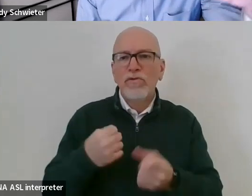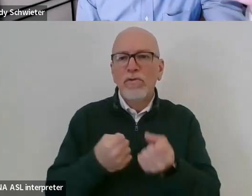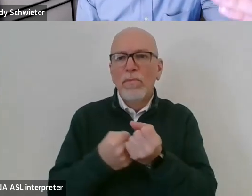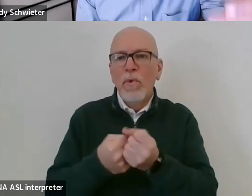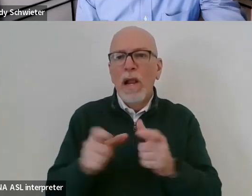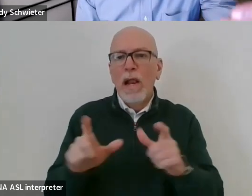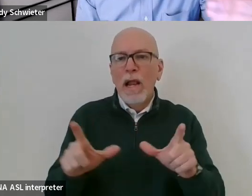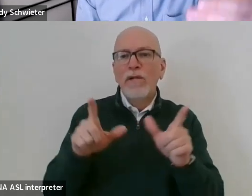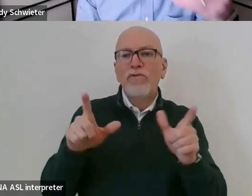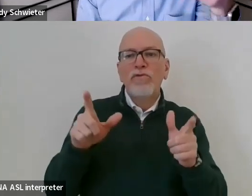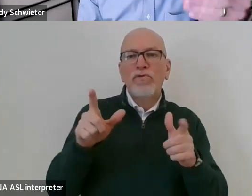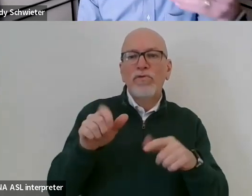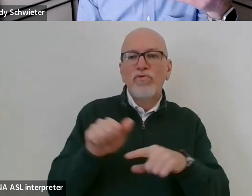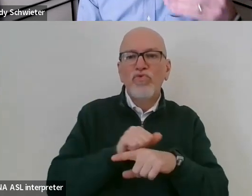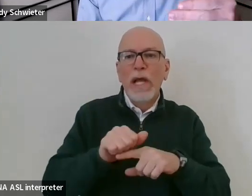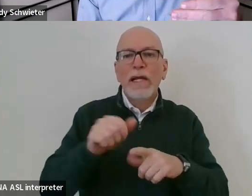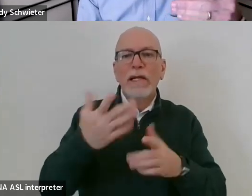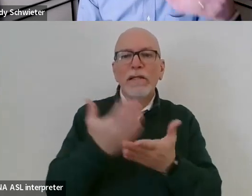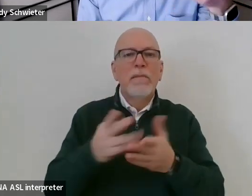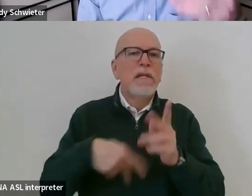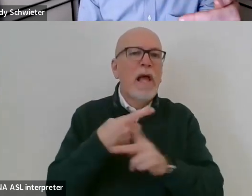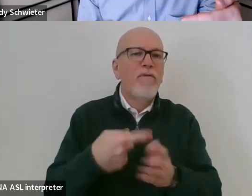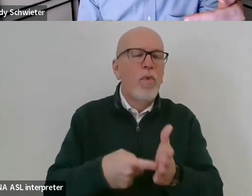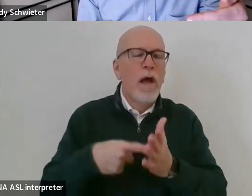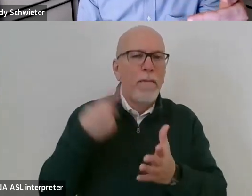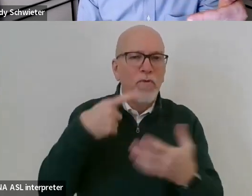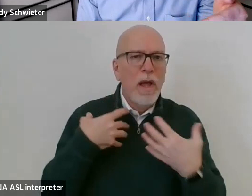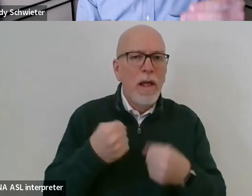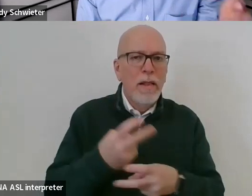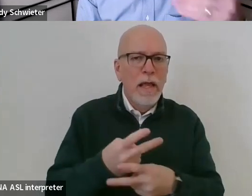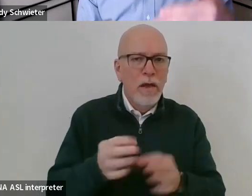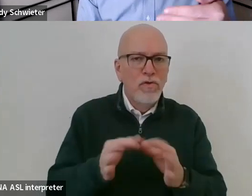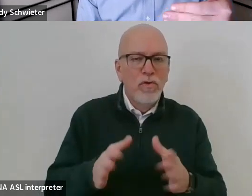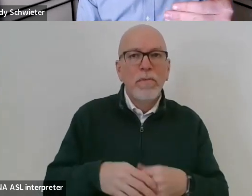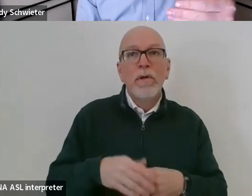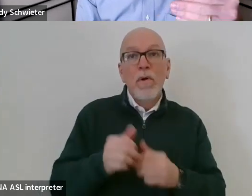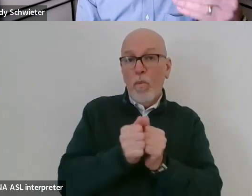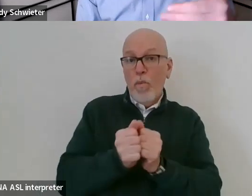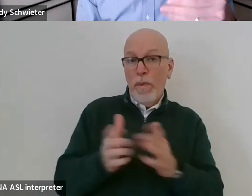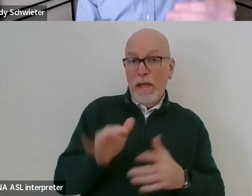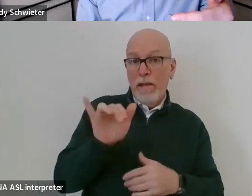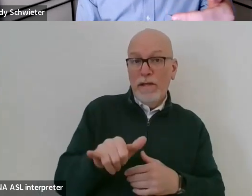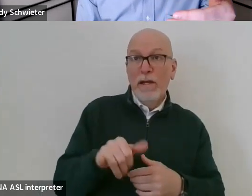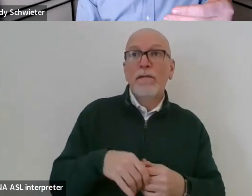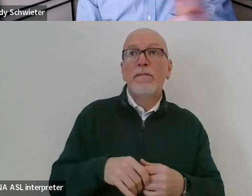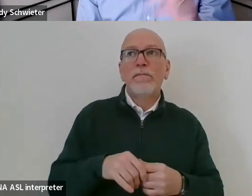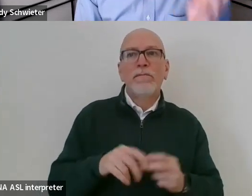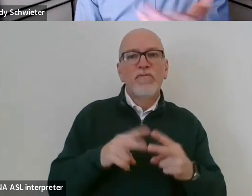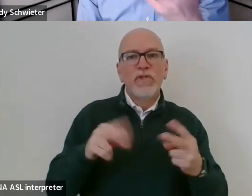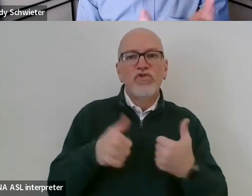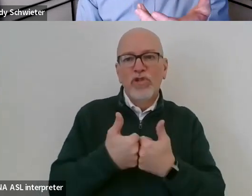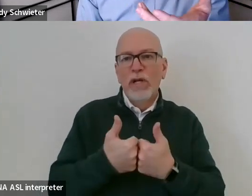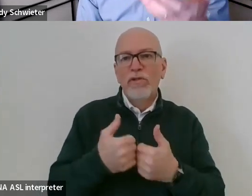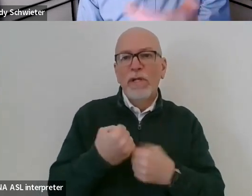licensure, certification, or training, some sort of requirements for healthcare interpreters. Because without it, it's very challenging to